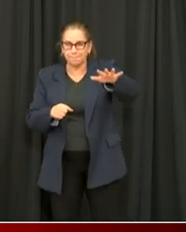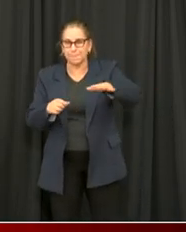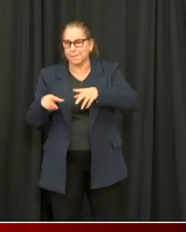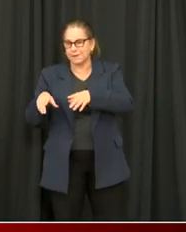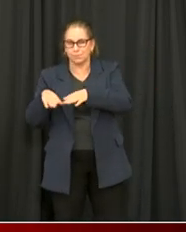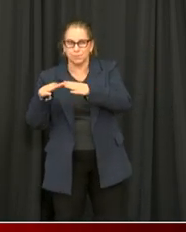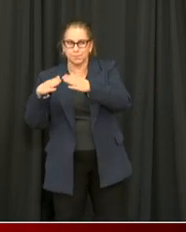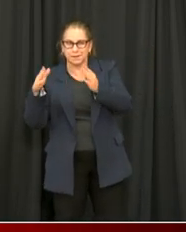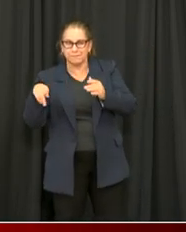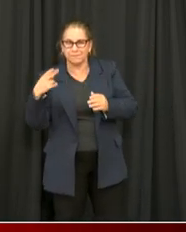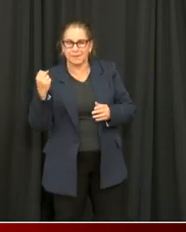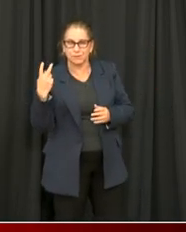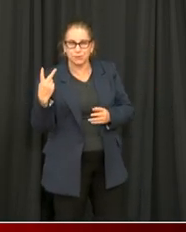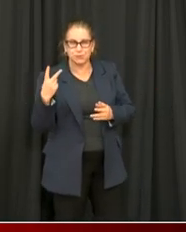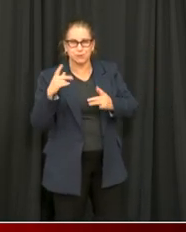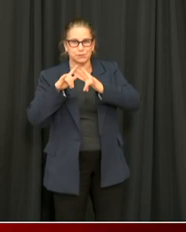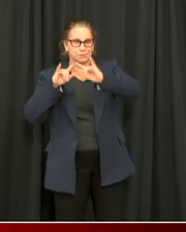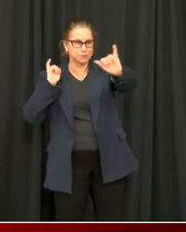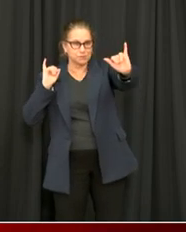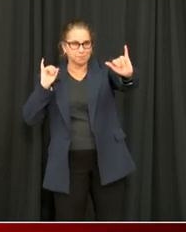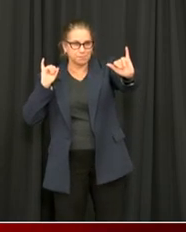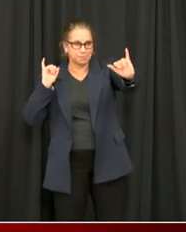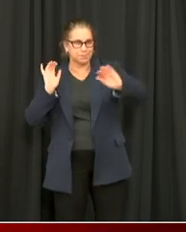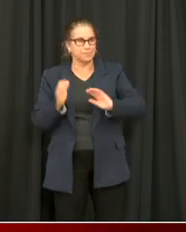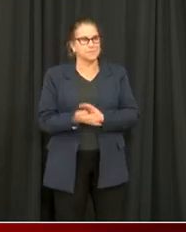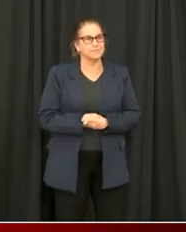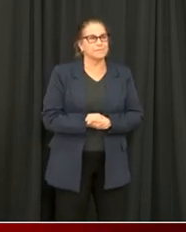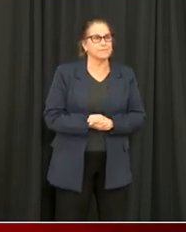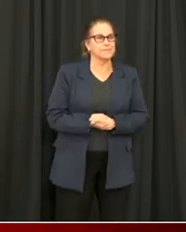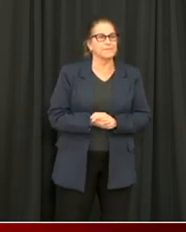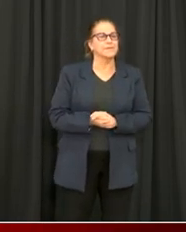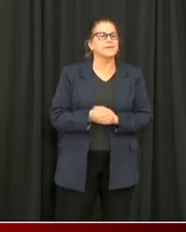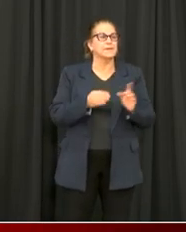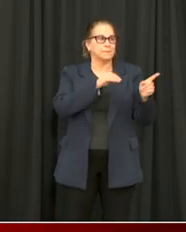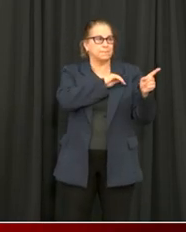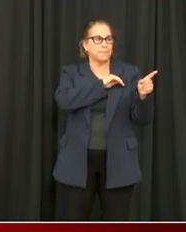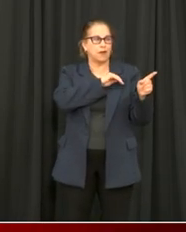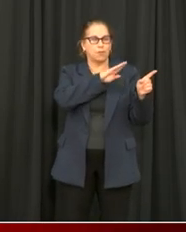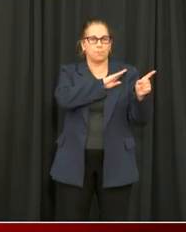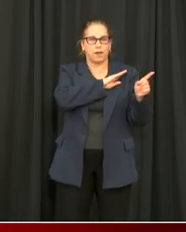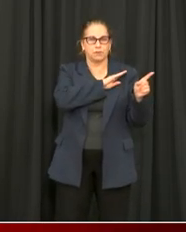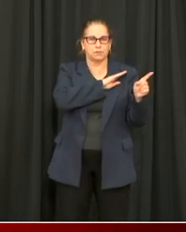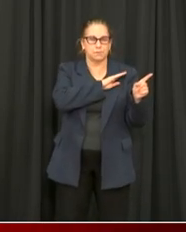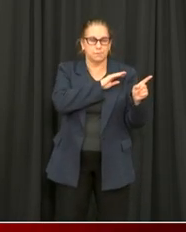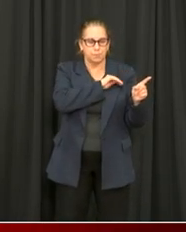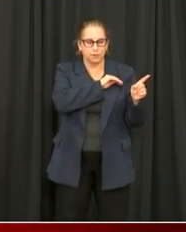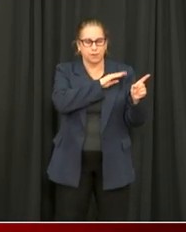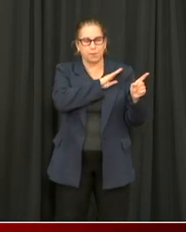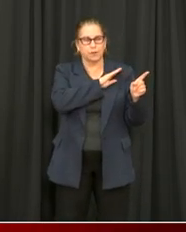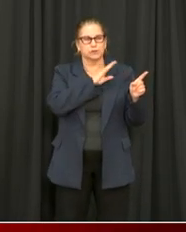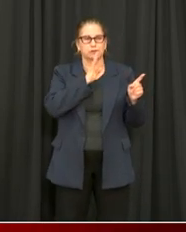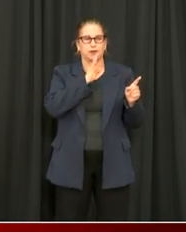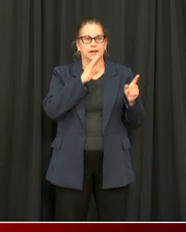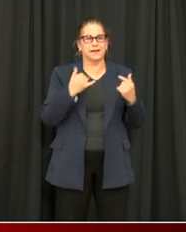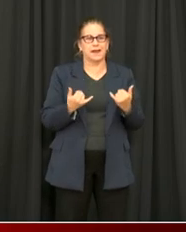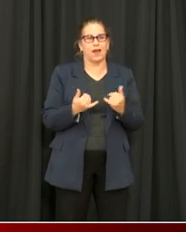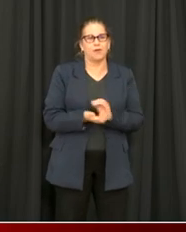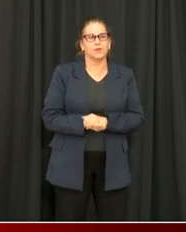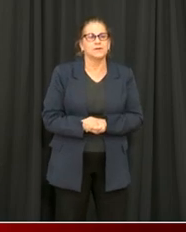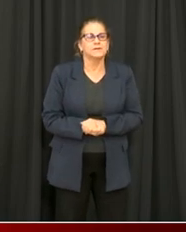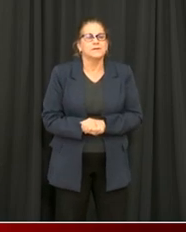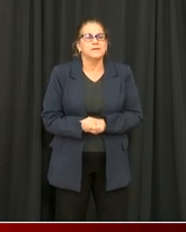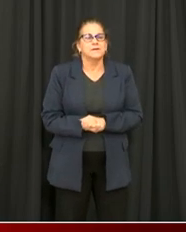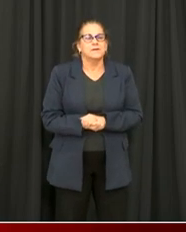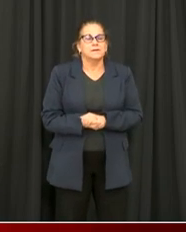coronavirus.dc.gov/phase 2 to review the guidance, and we can begin our phase